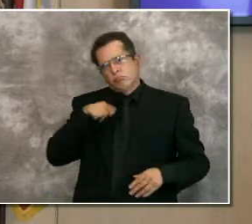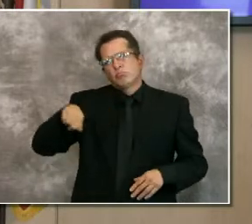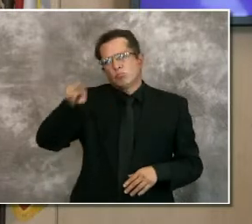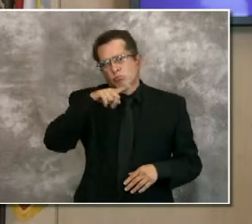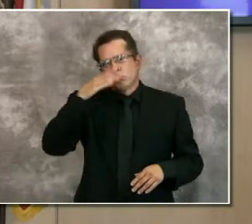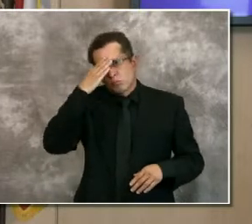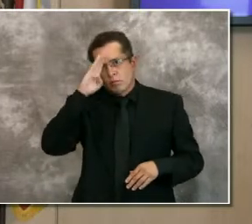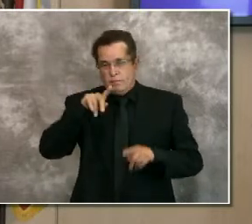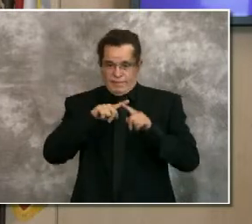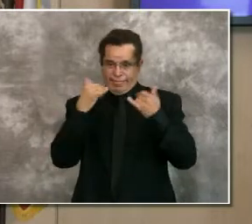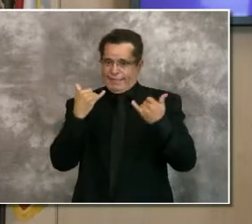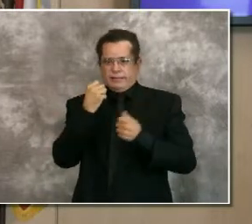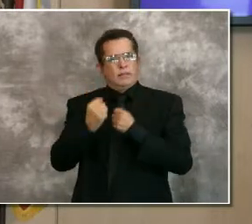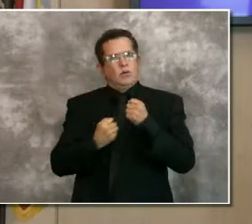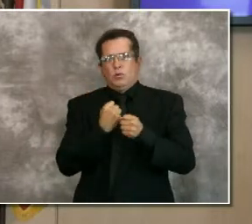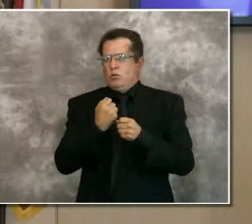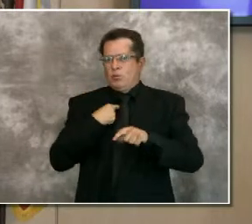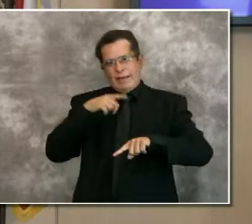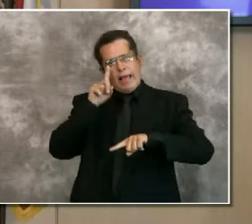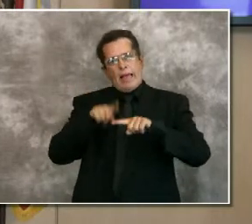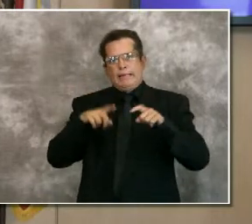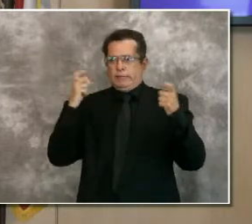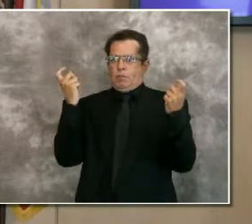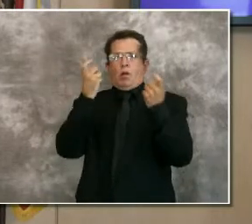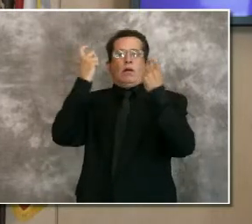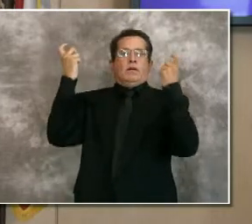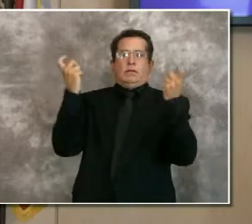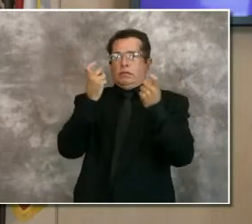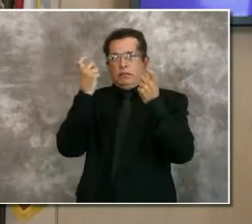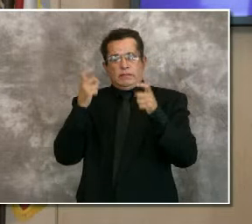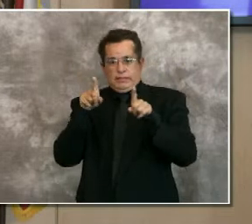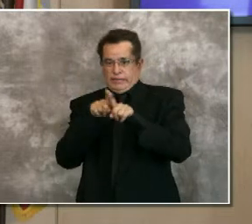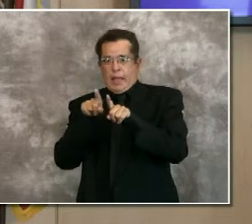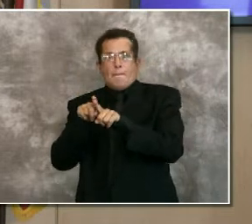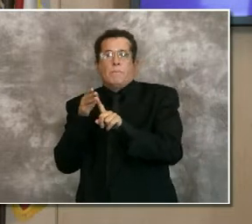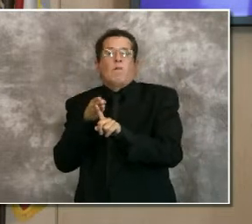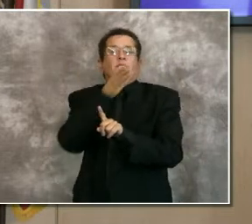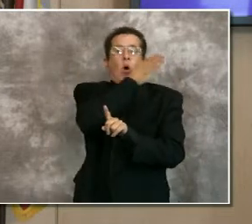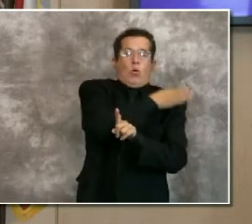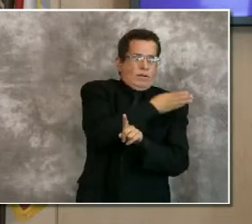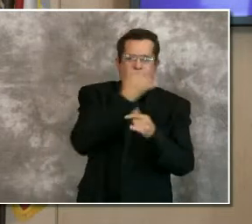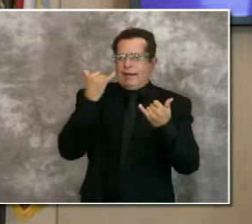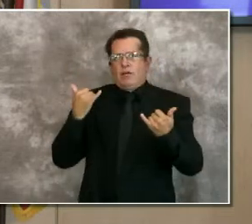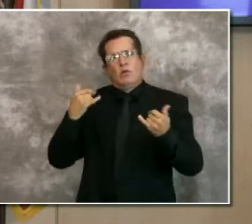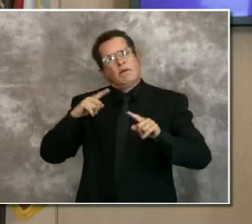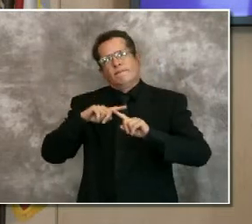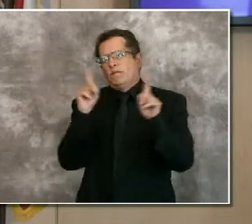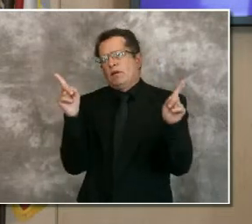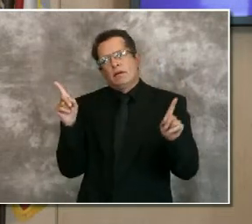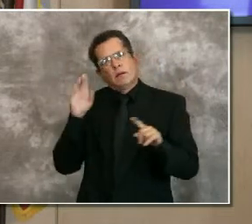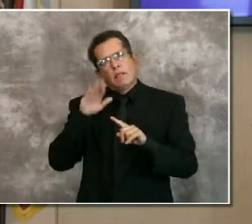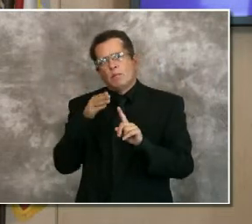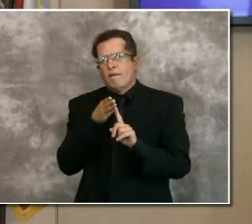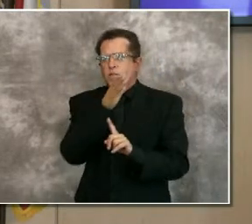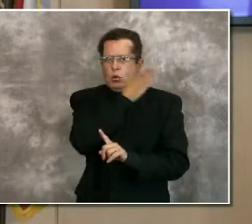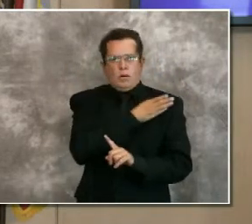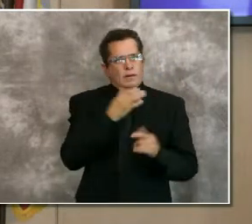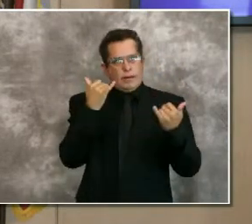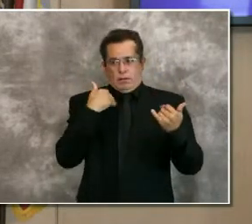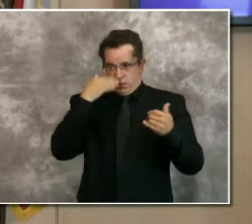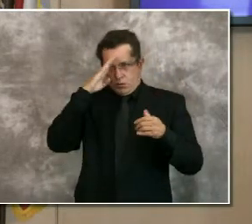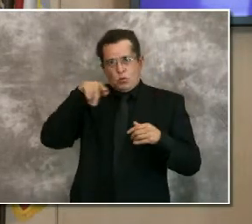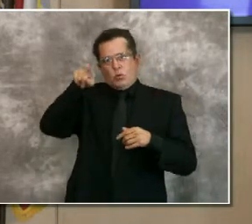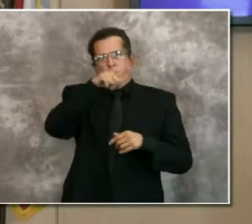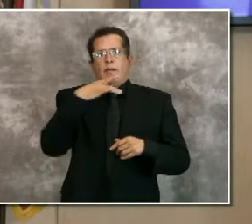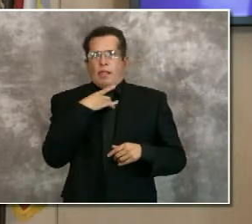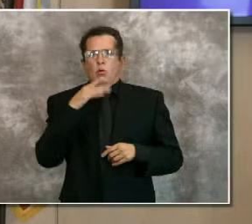year, we simply cannot celebrate July 4th as we've done in the past. Many of you like to have